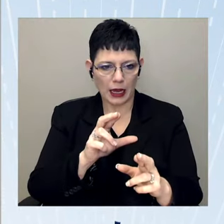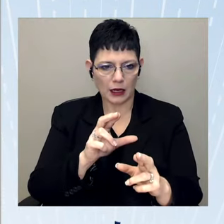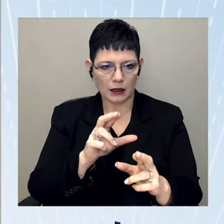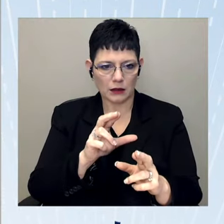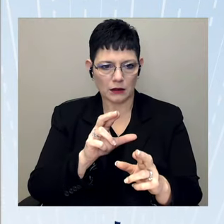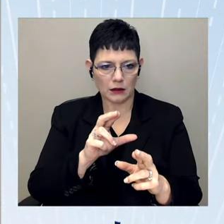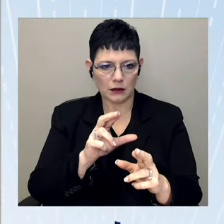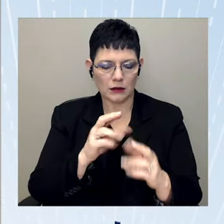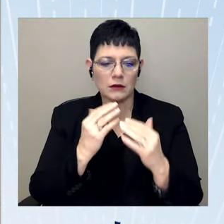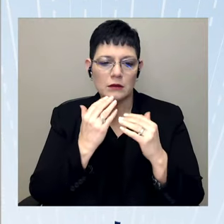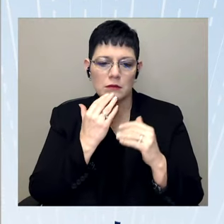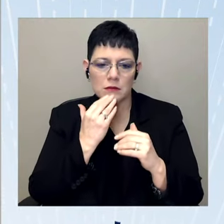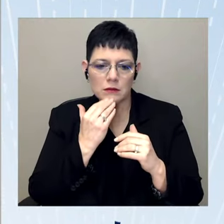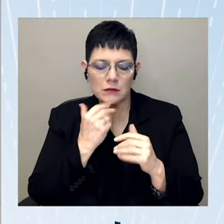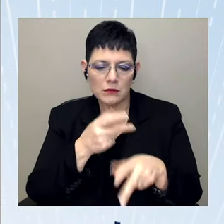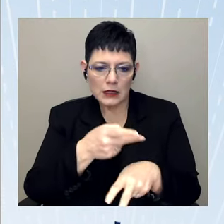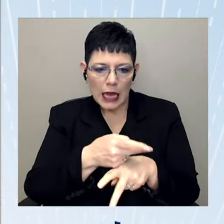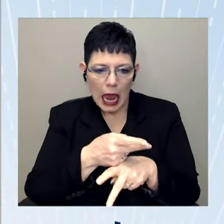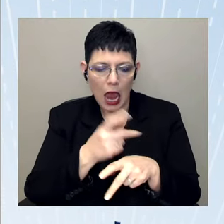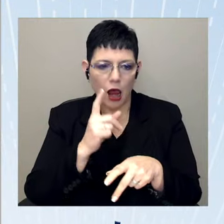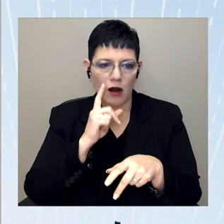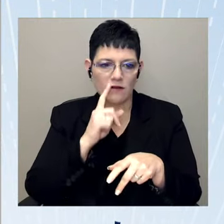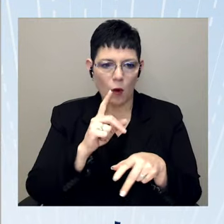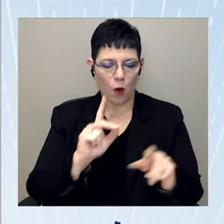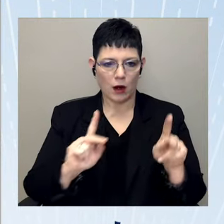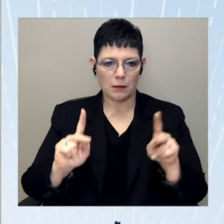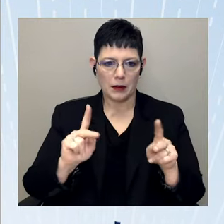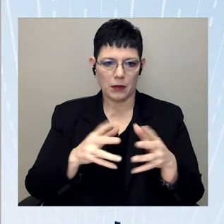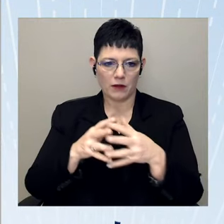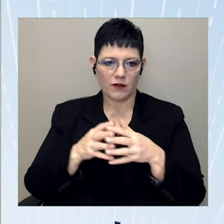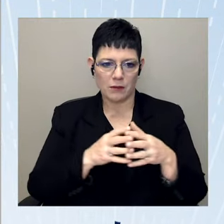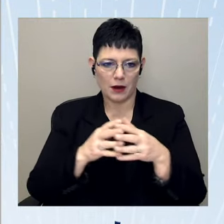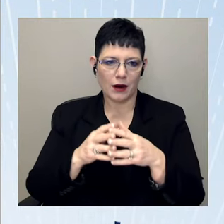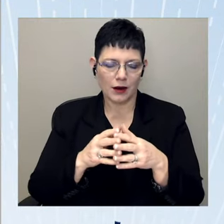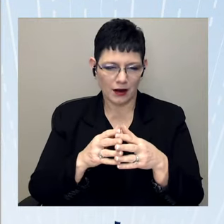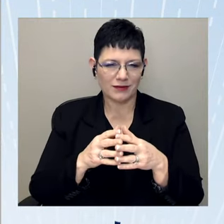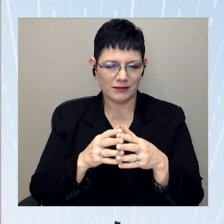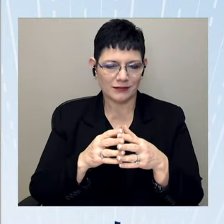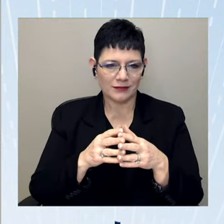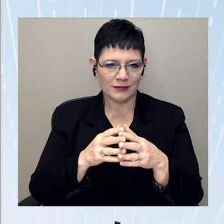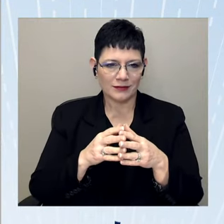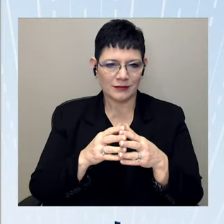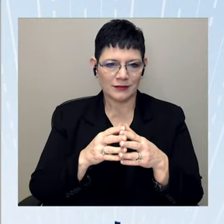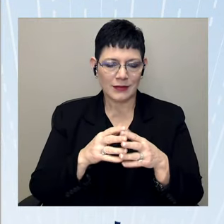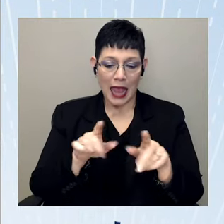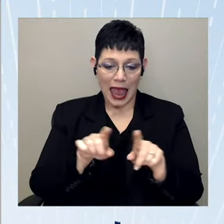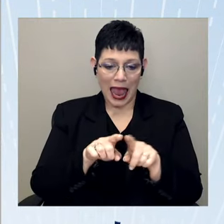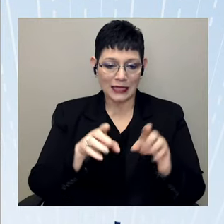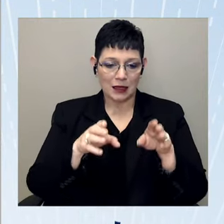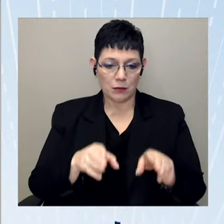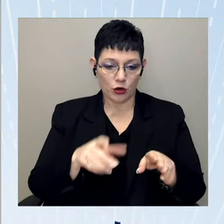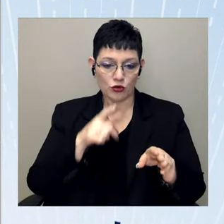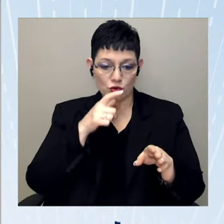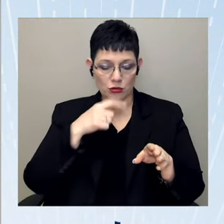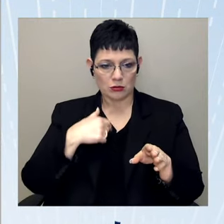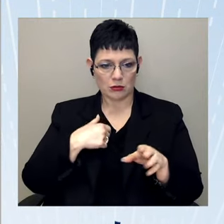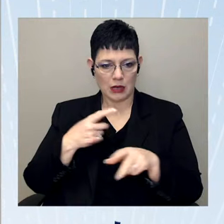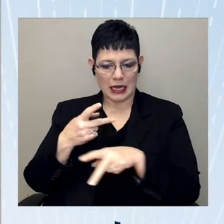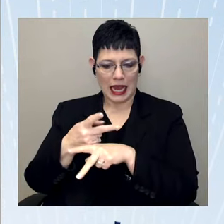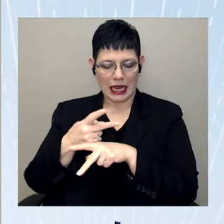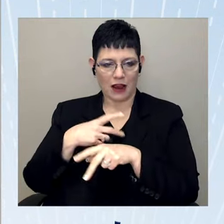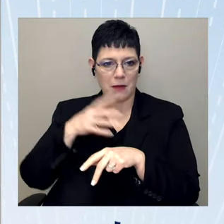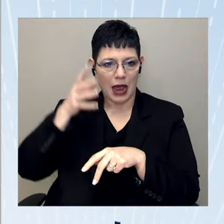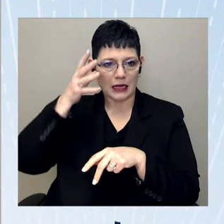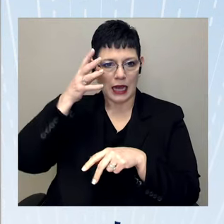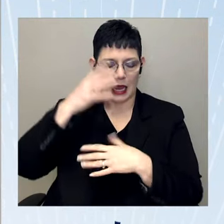caring for America. And so I say to each and every one of you, as a caregiver of my dad, because this is a story I love to